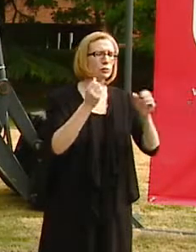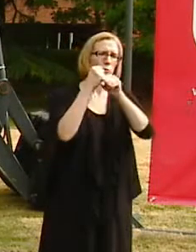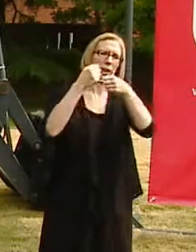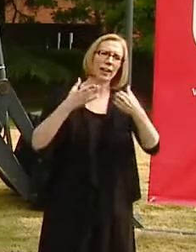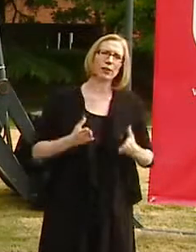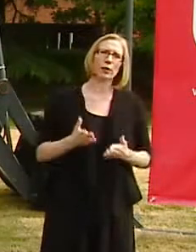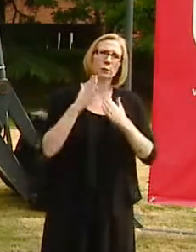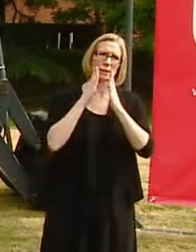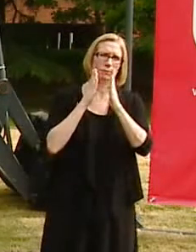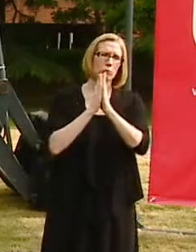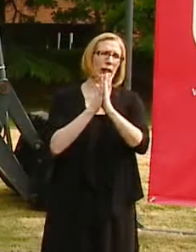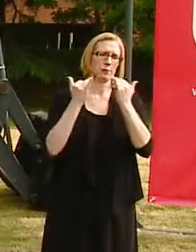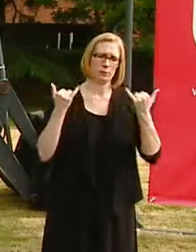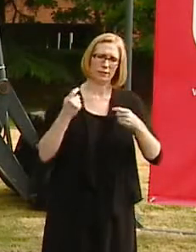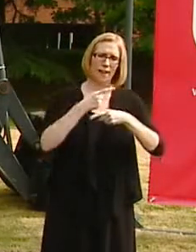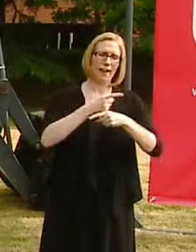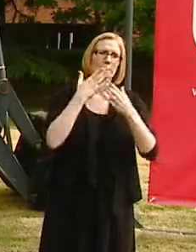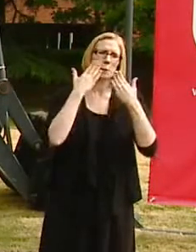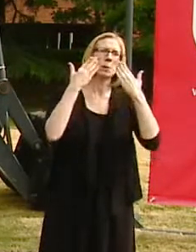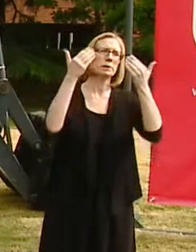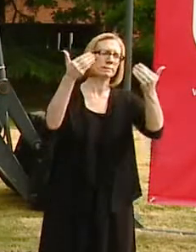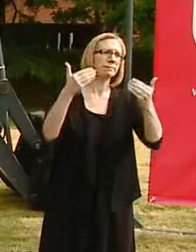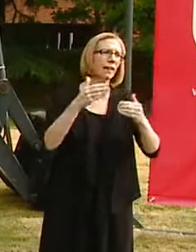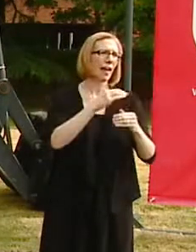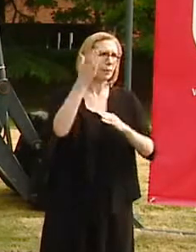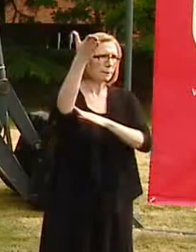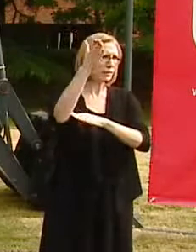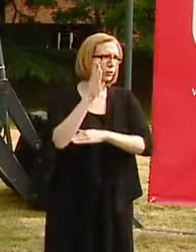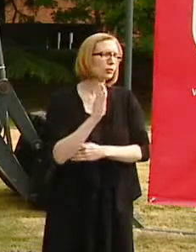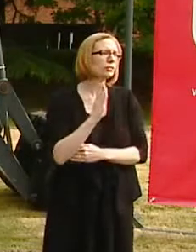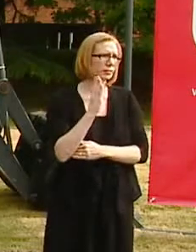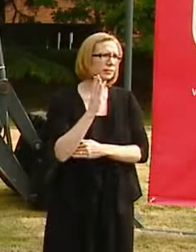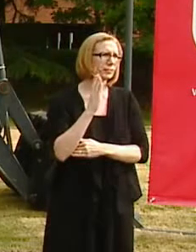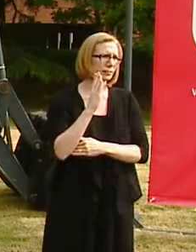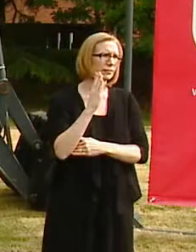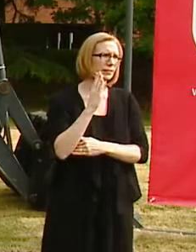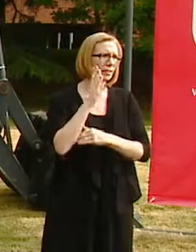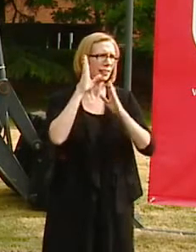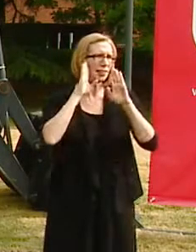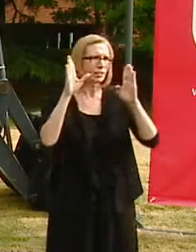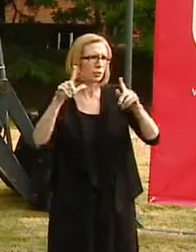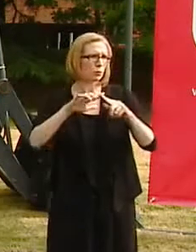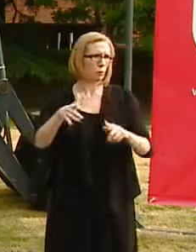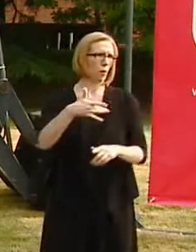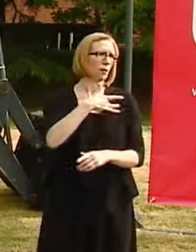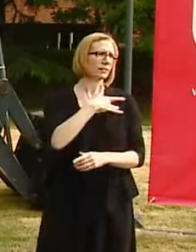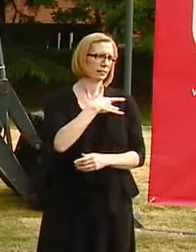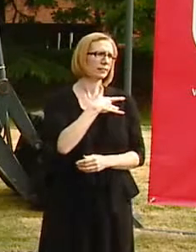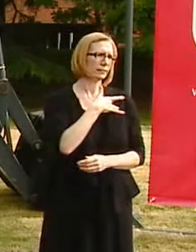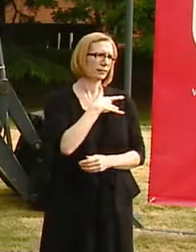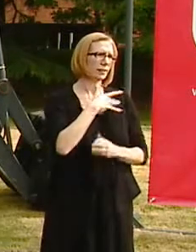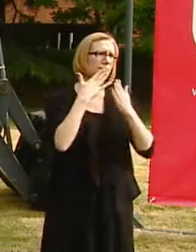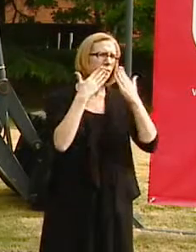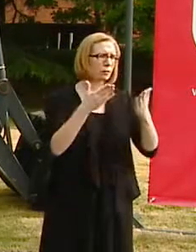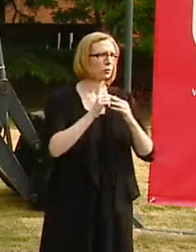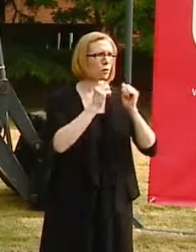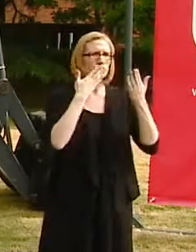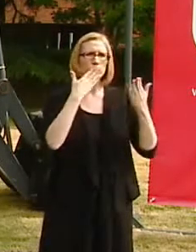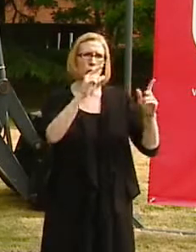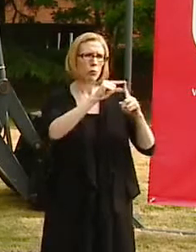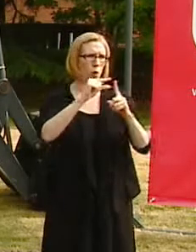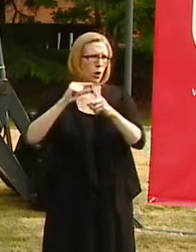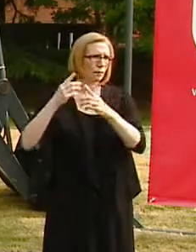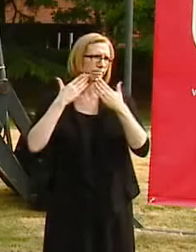Creator, we pray that today goes in a good way and that the speakers listen to their heart. We thank you for these good